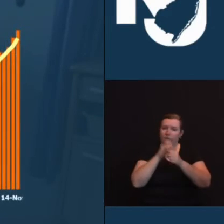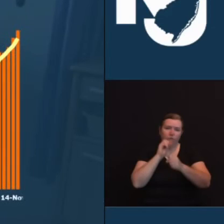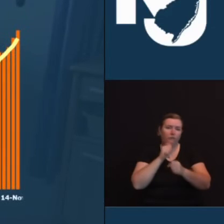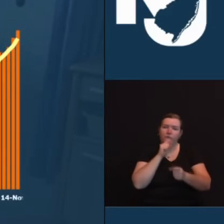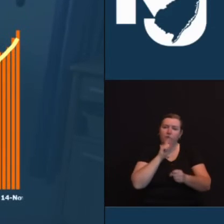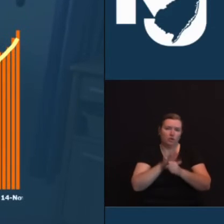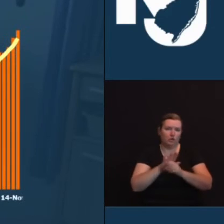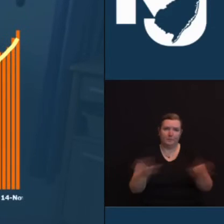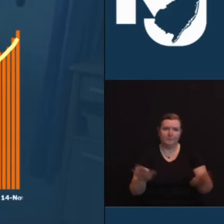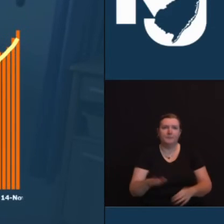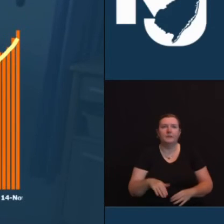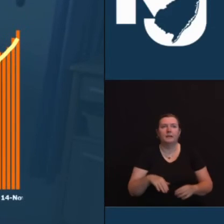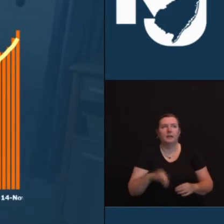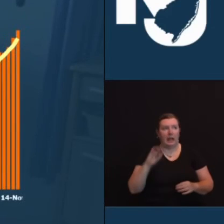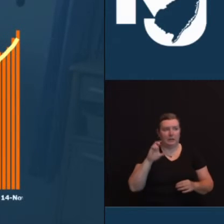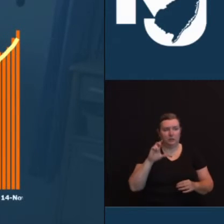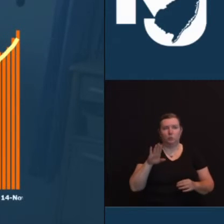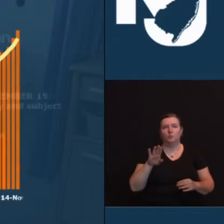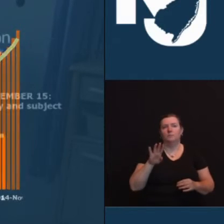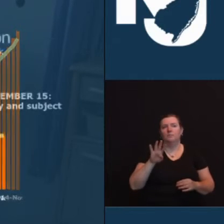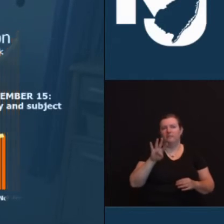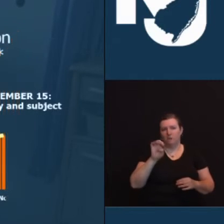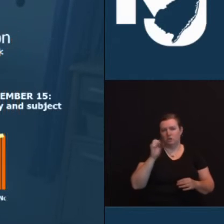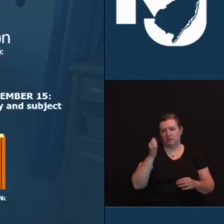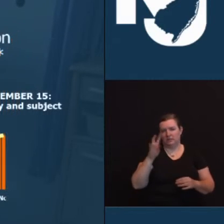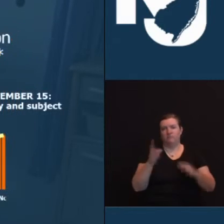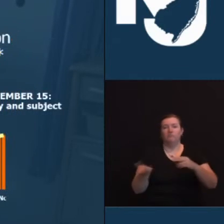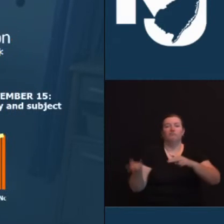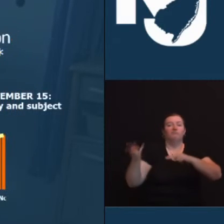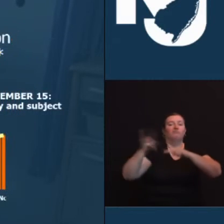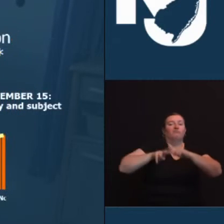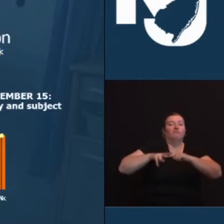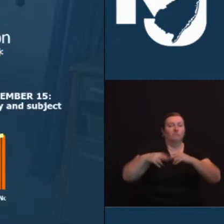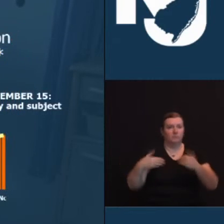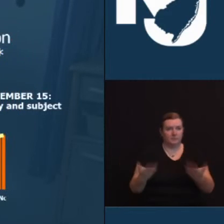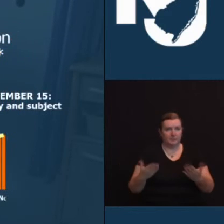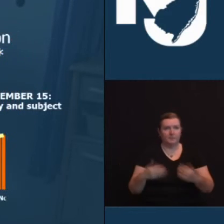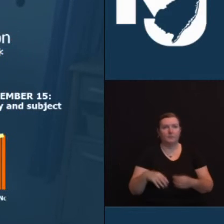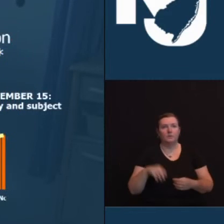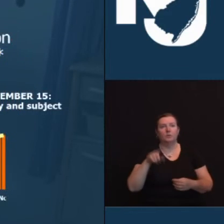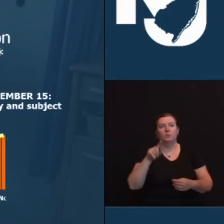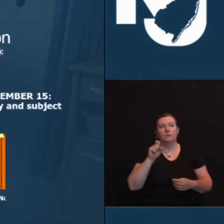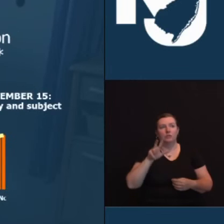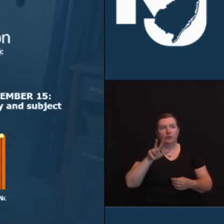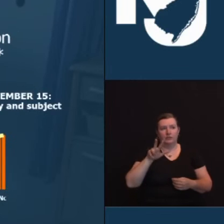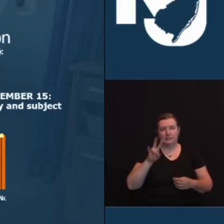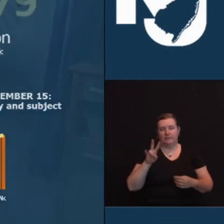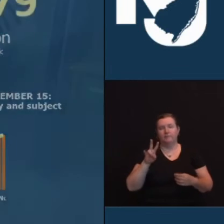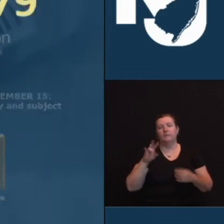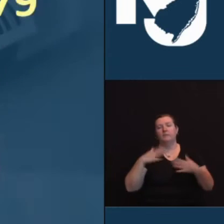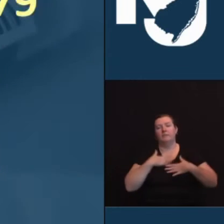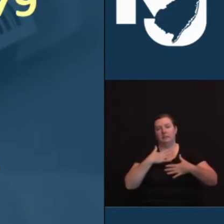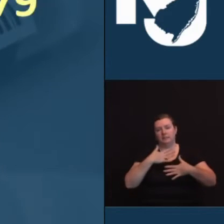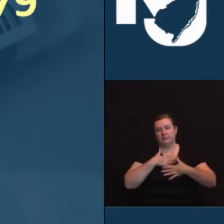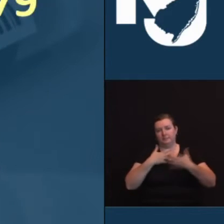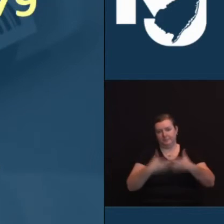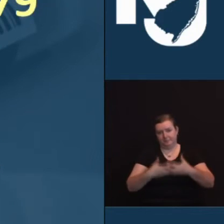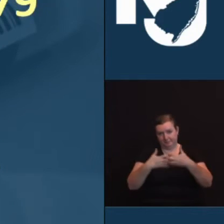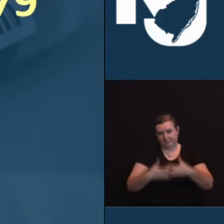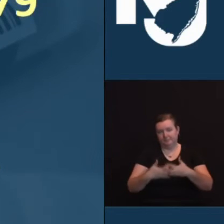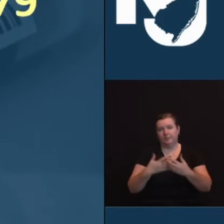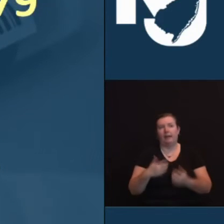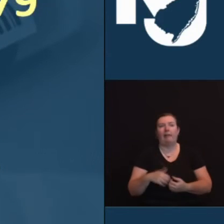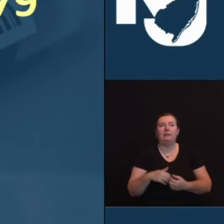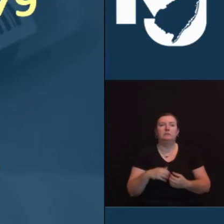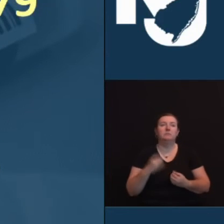it's 417, 137 of them are on ventilators. Today we're reporting with the heaviest of hearts